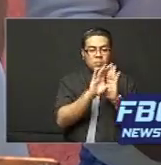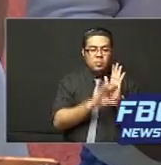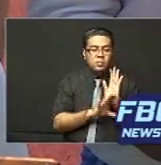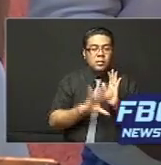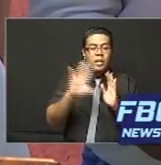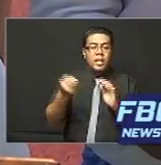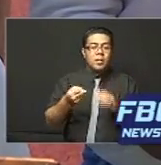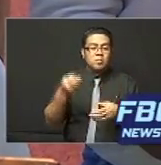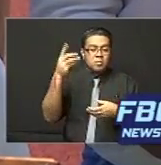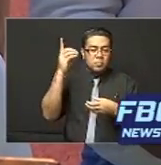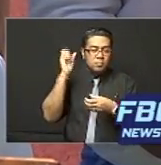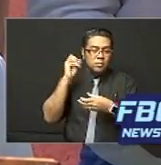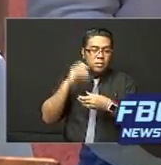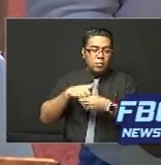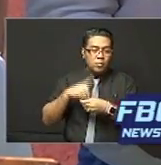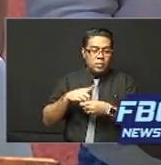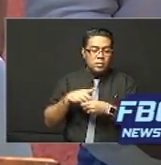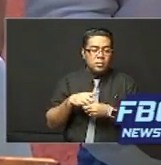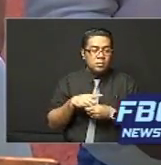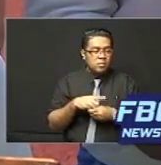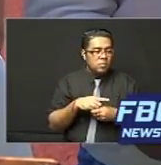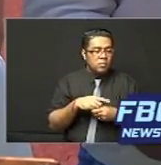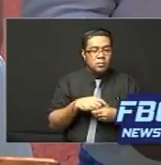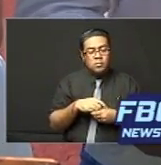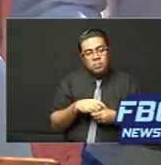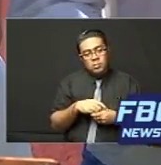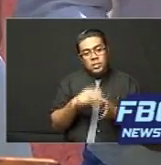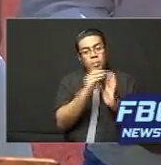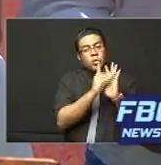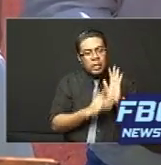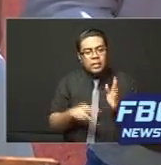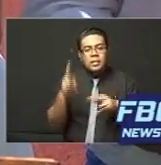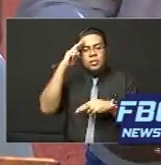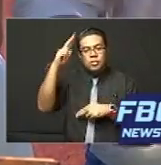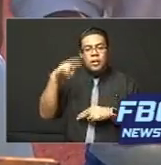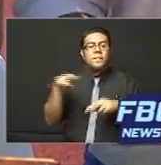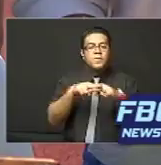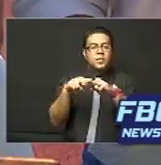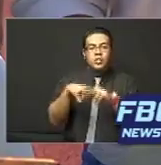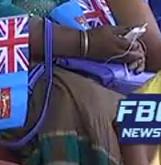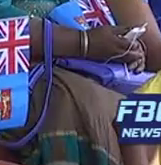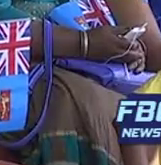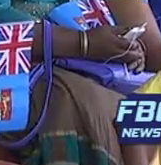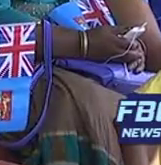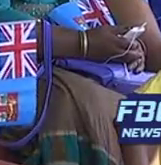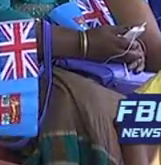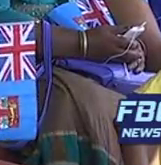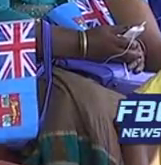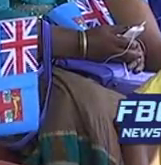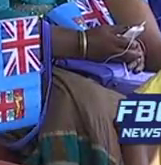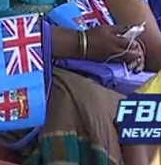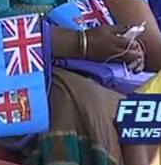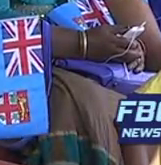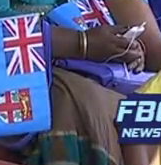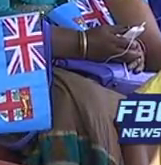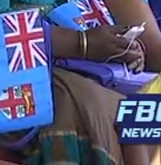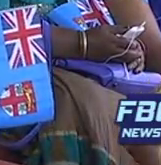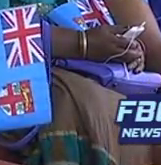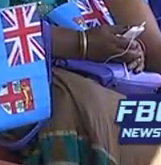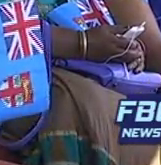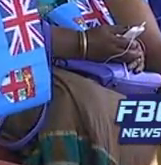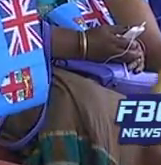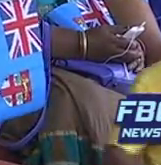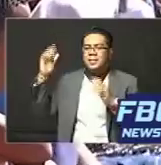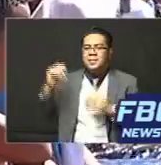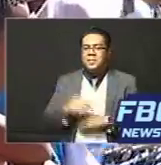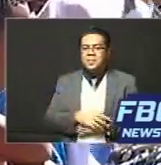any democratic nation aims to achieve, and Fiji is no exception. Konrote says the Constitution must be